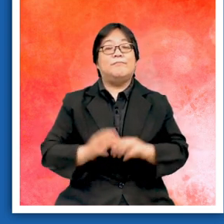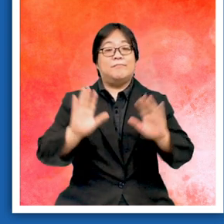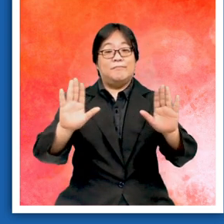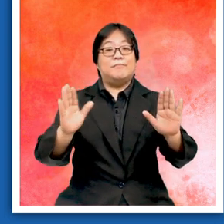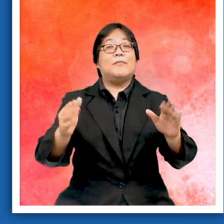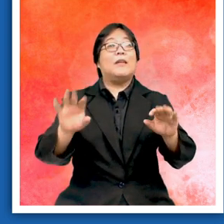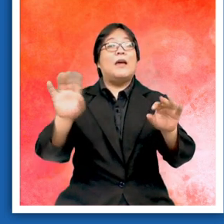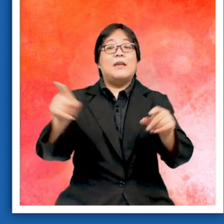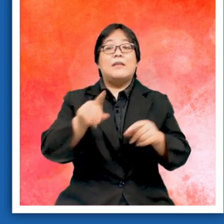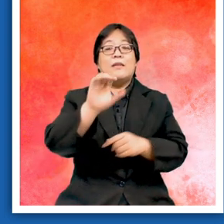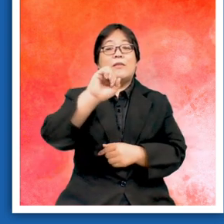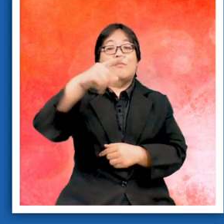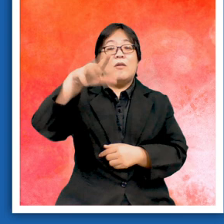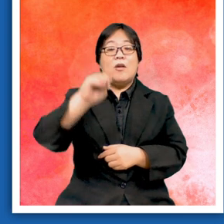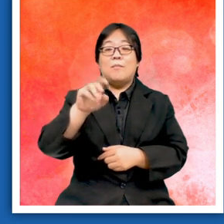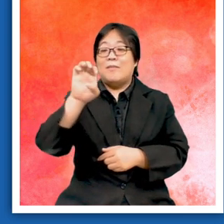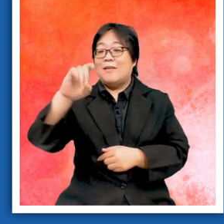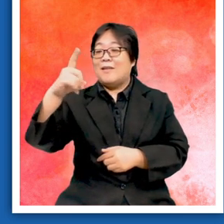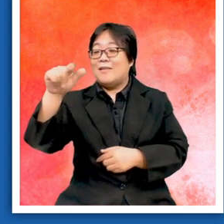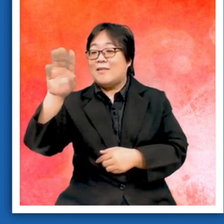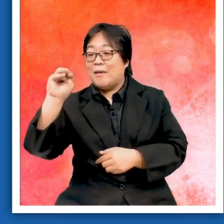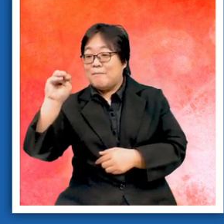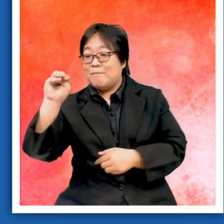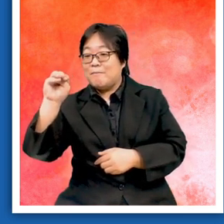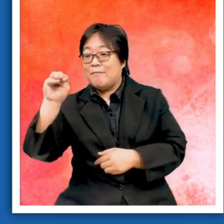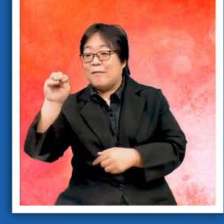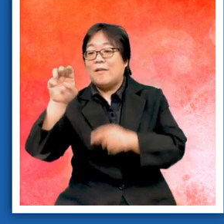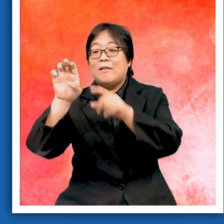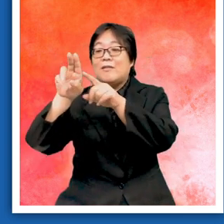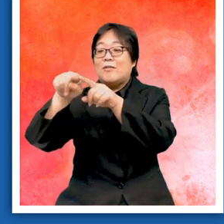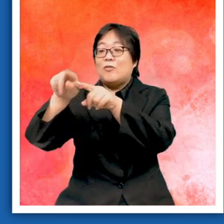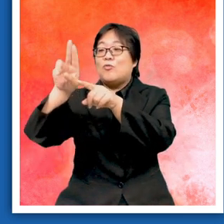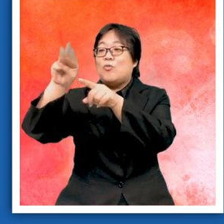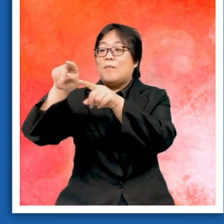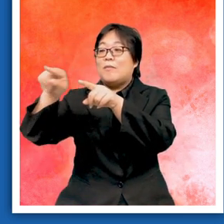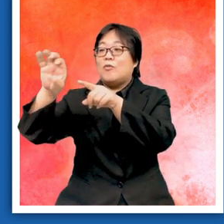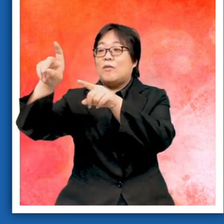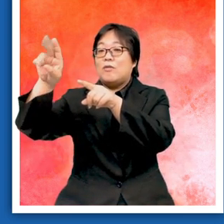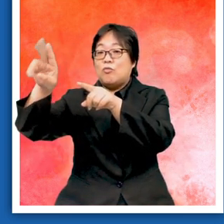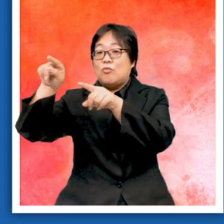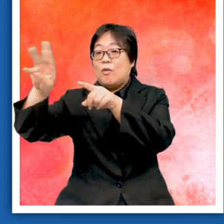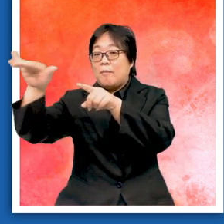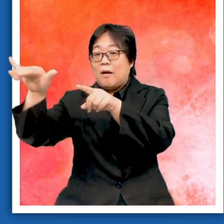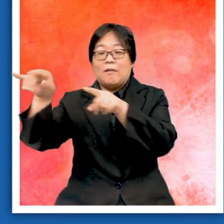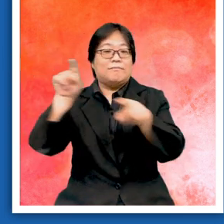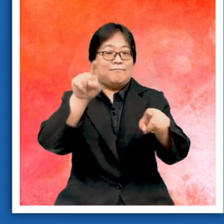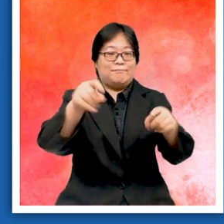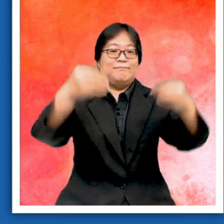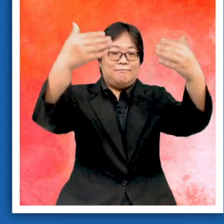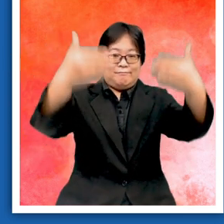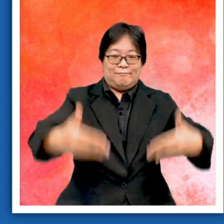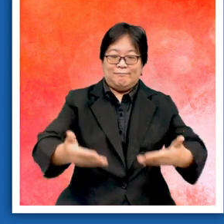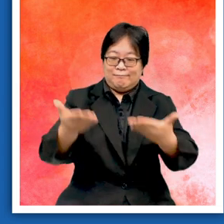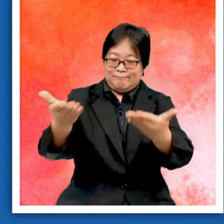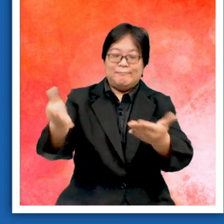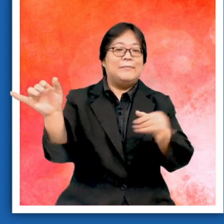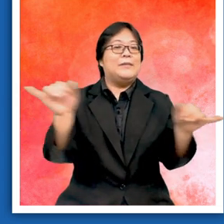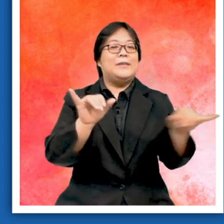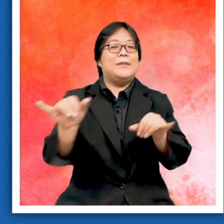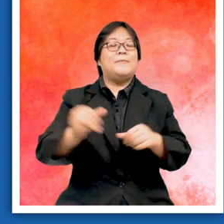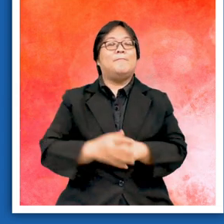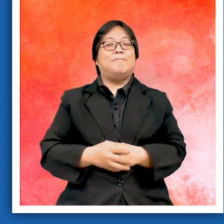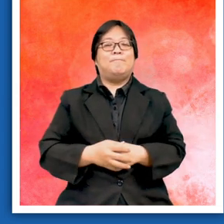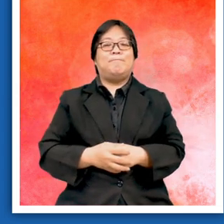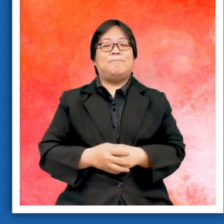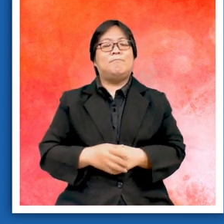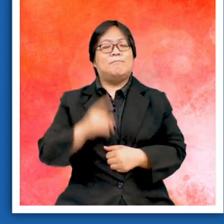You just type in Spectrum exam and you will be able to be directed to this page. All right, same